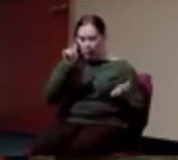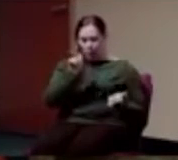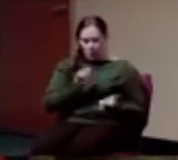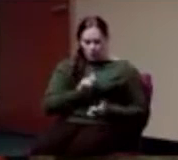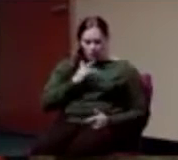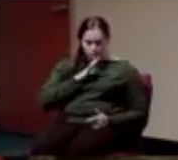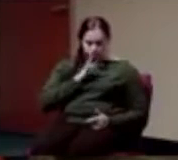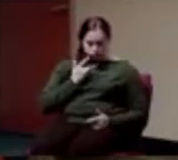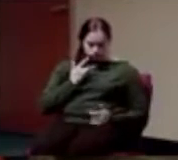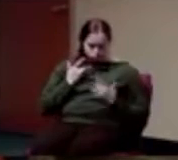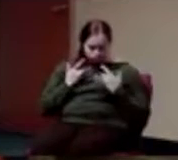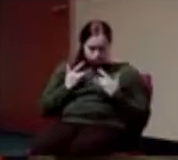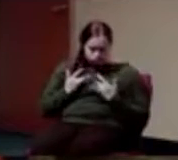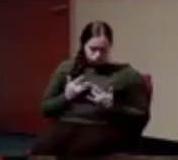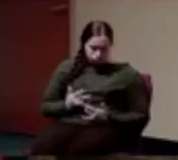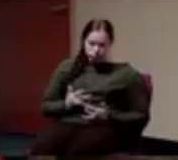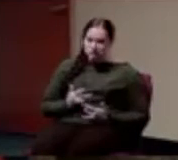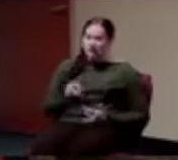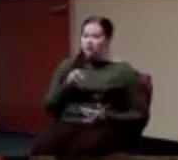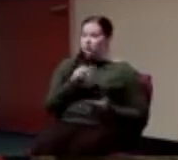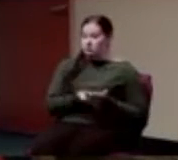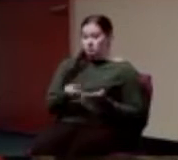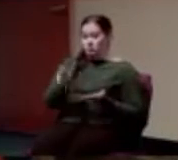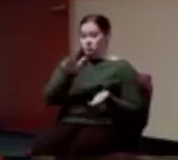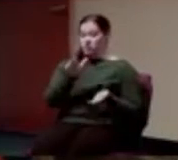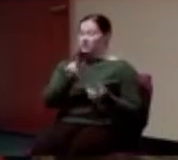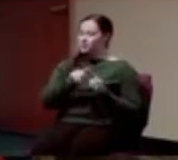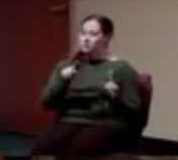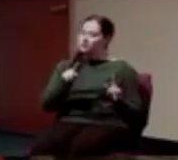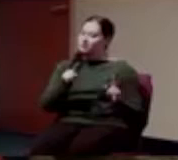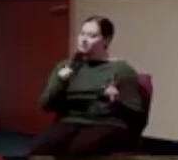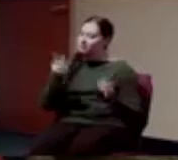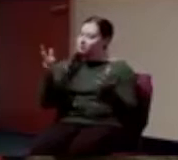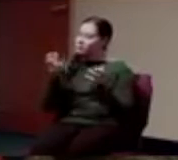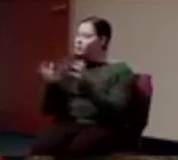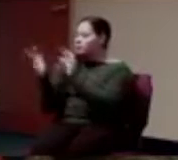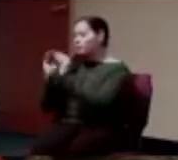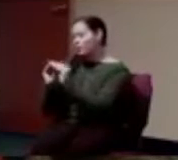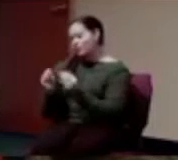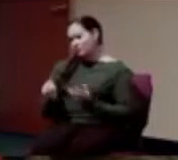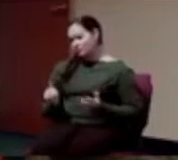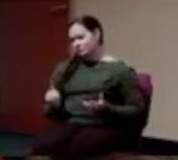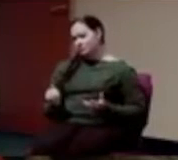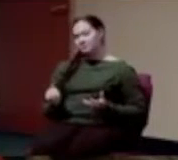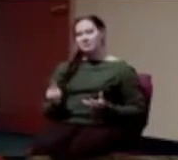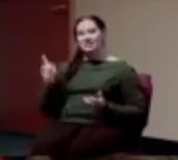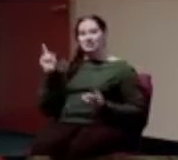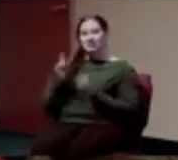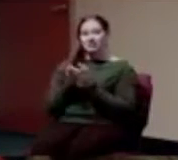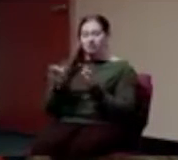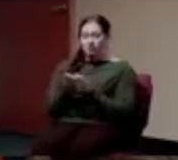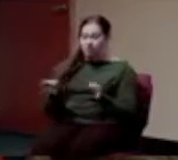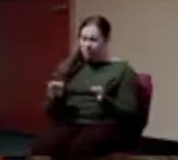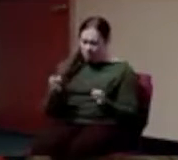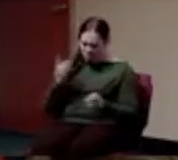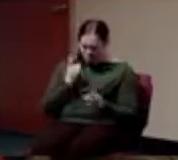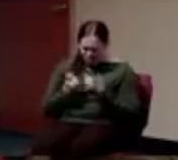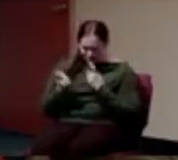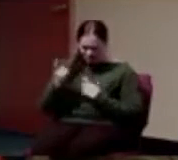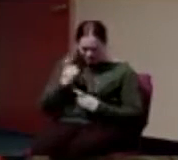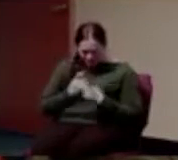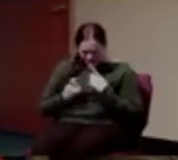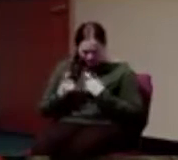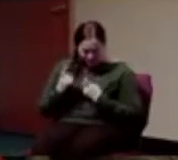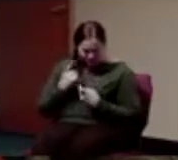though he was rich, he was a man who was still searching for a lot more. And you can see that in this verse, because I'm sure he started asking himself stuff like